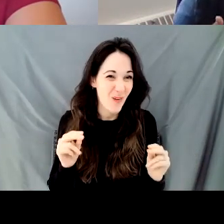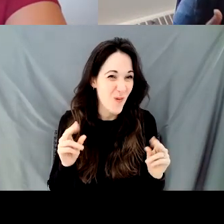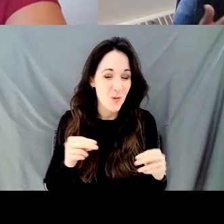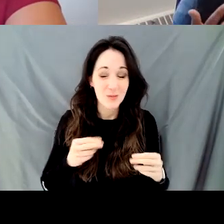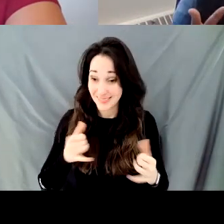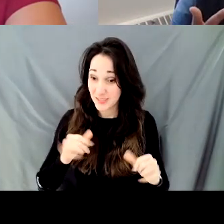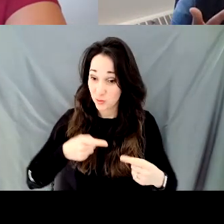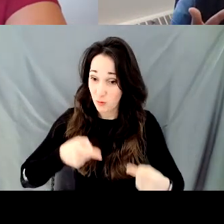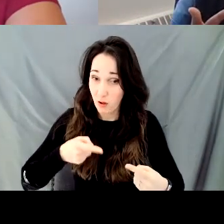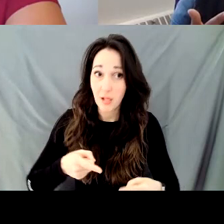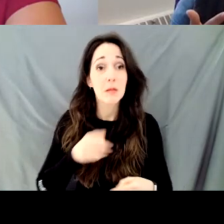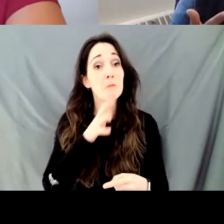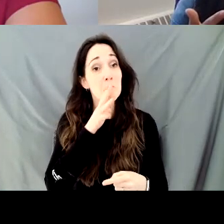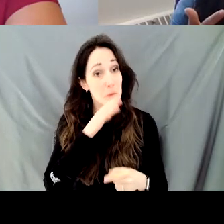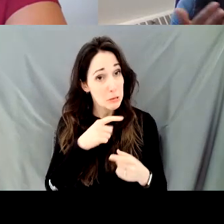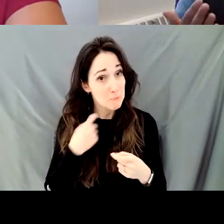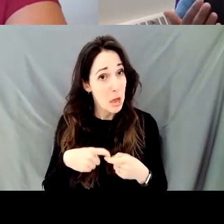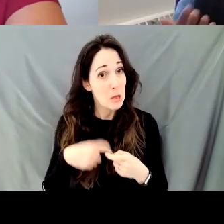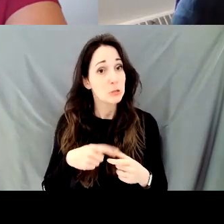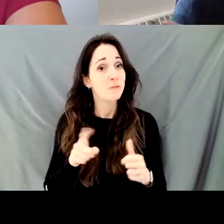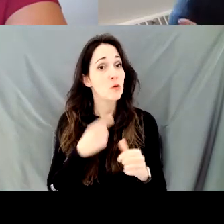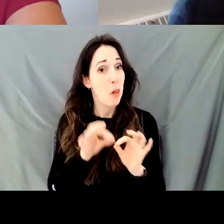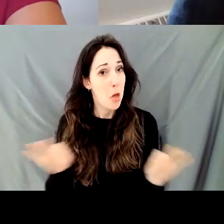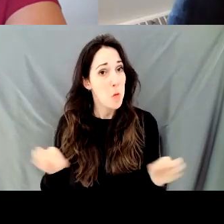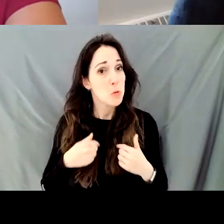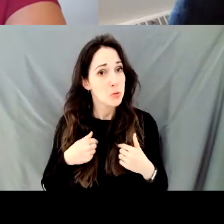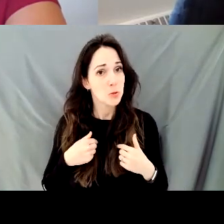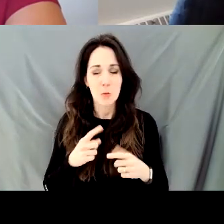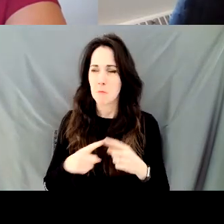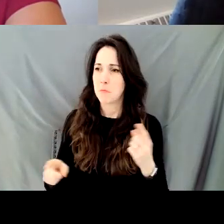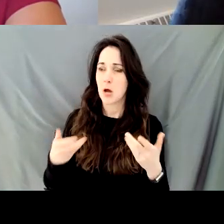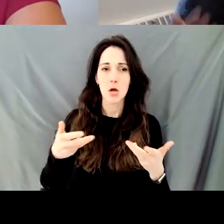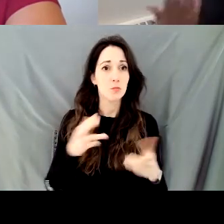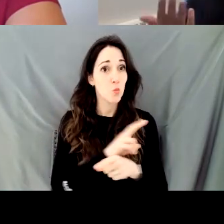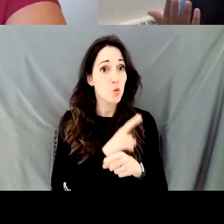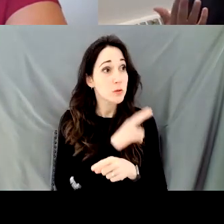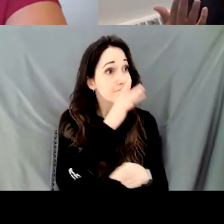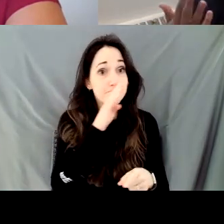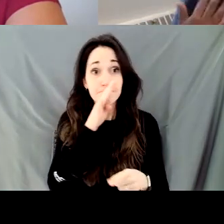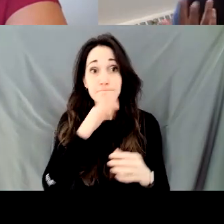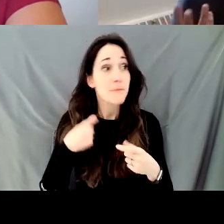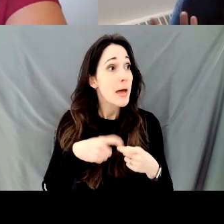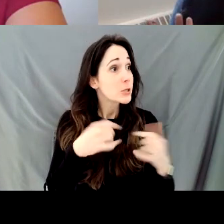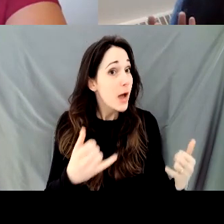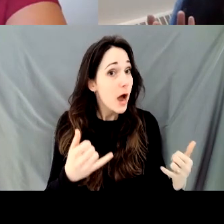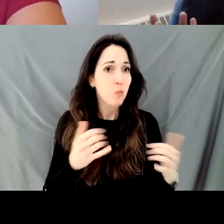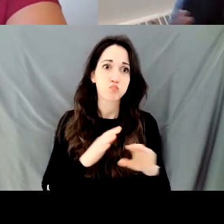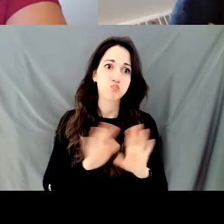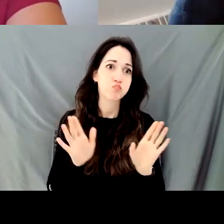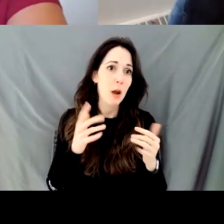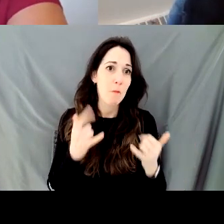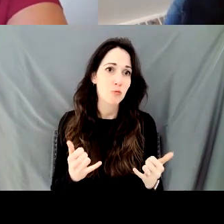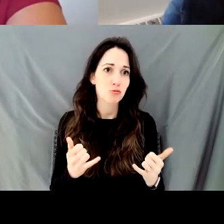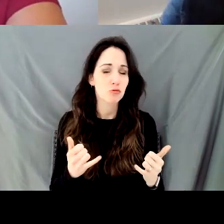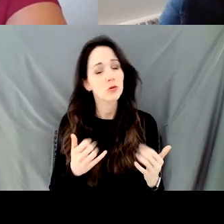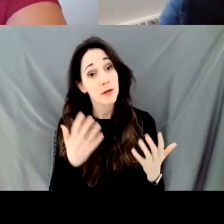speak Spanish and that was my first language, but like I'm not around it as much anymore. So there is times where like I Spanglish it.